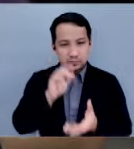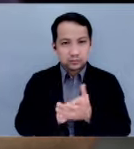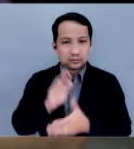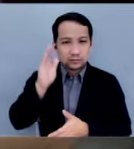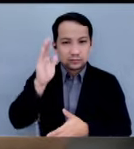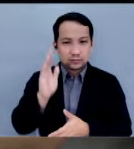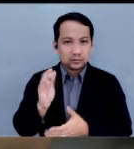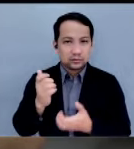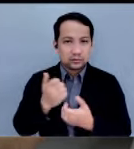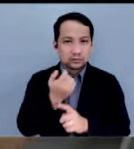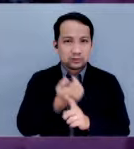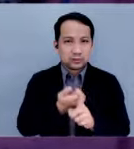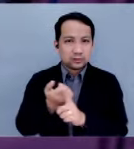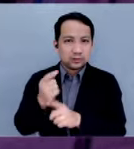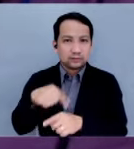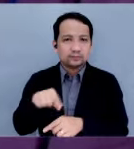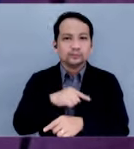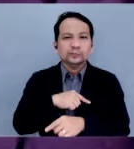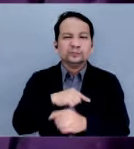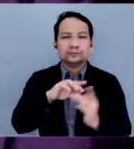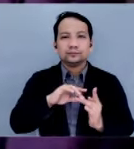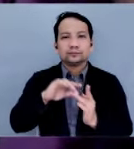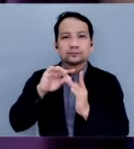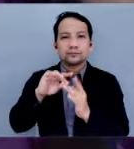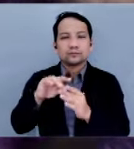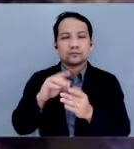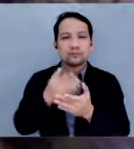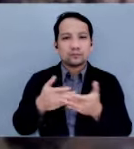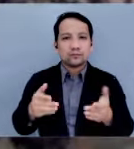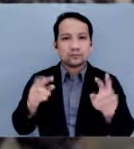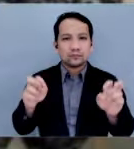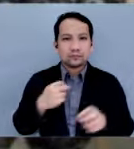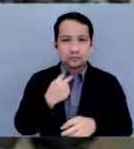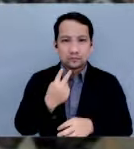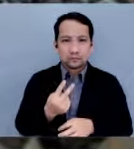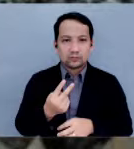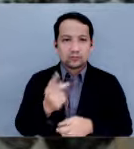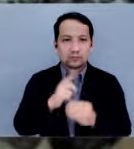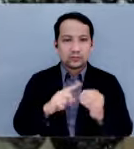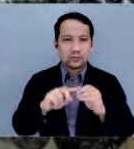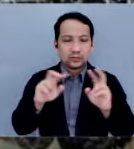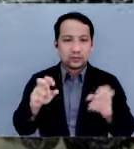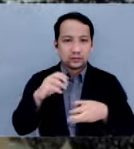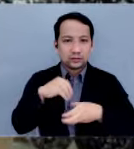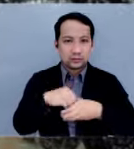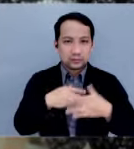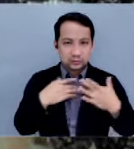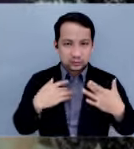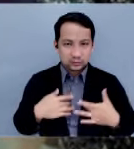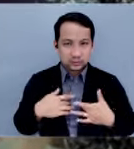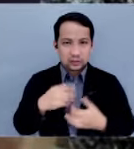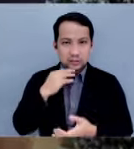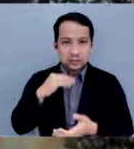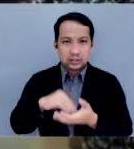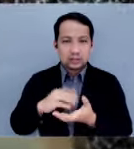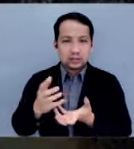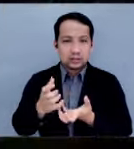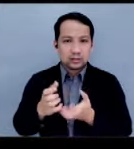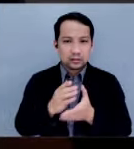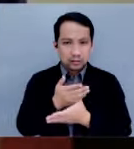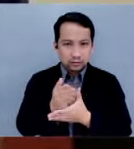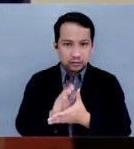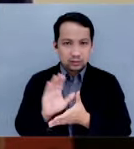of us a special tool, and that's called our voice. And inside our hearts is a message that He wants us to share,